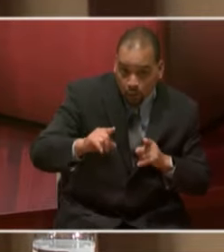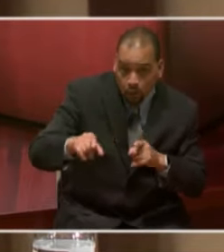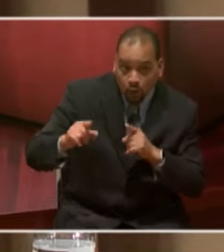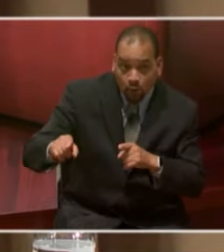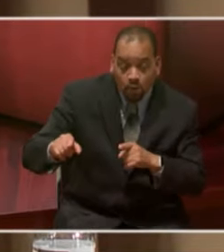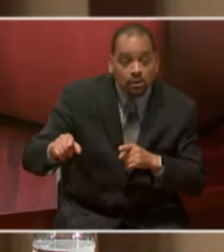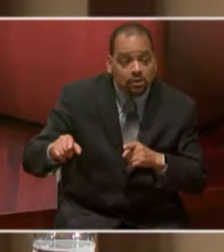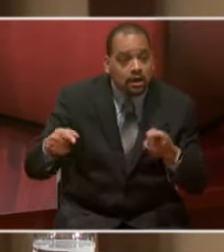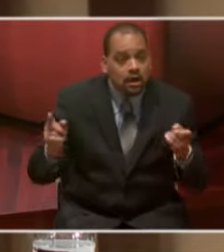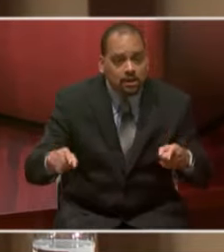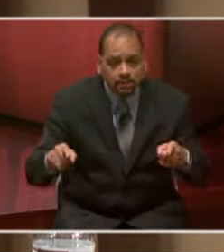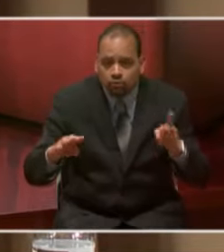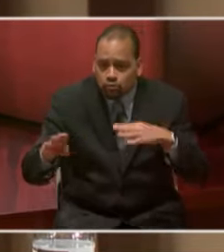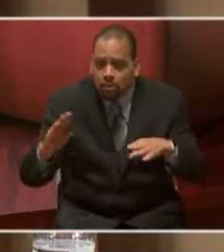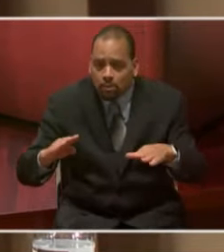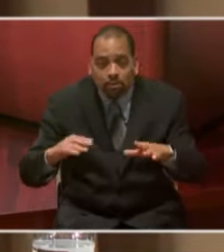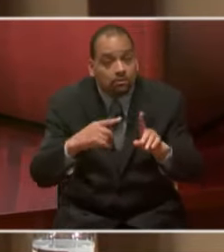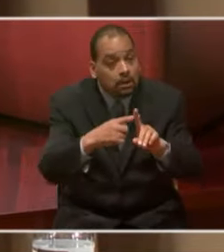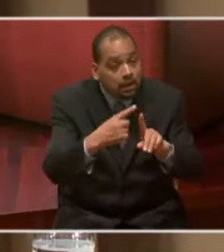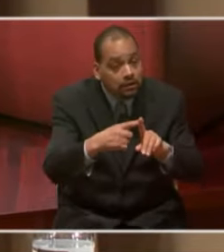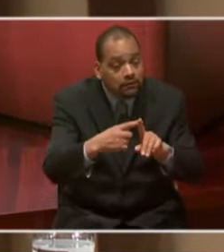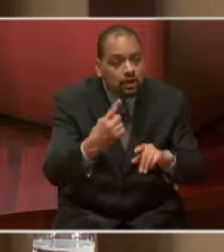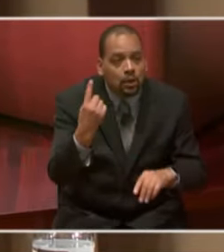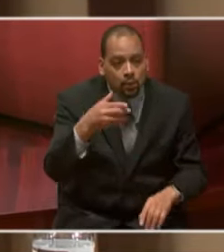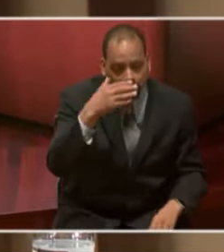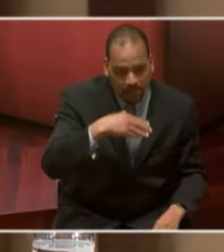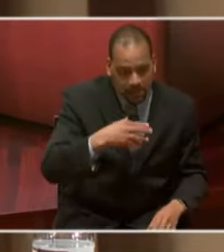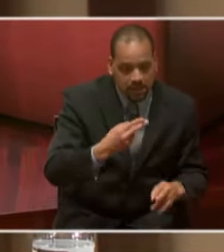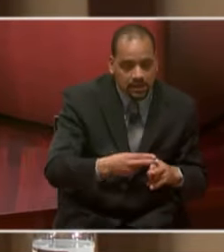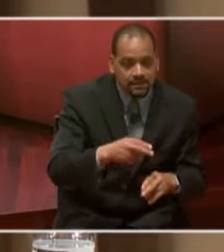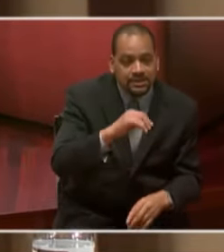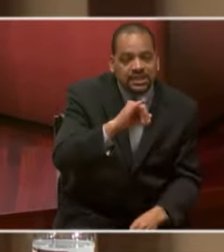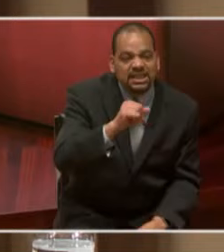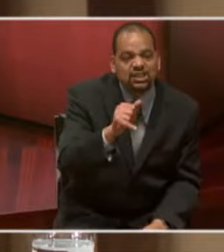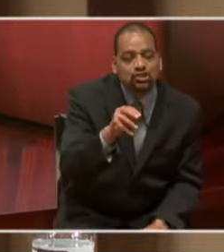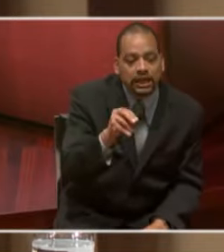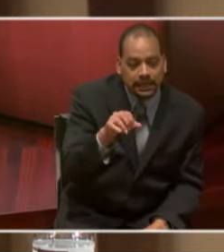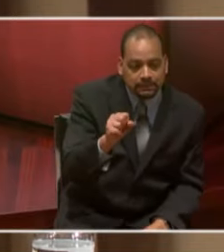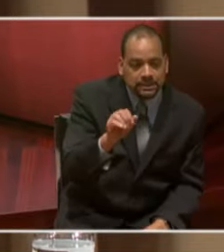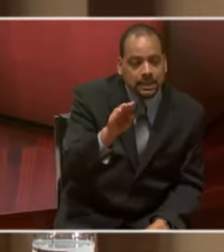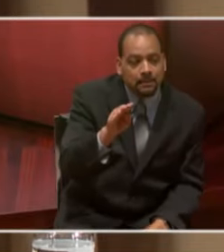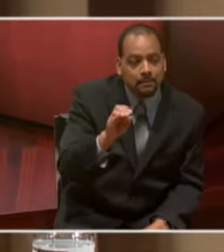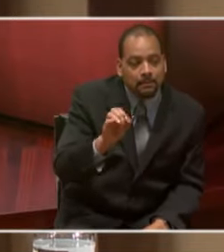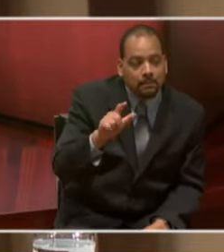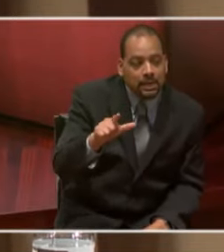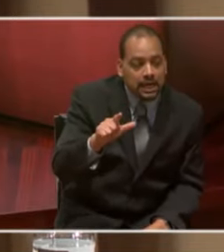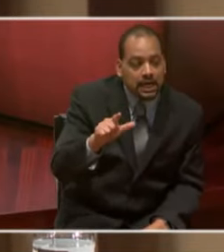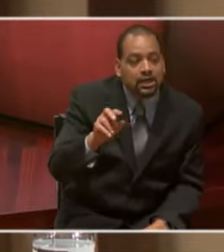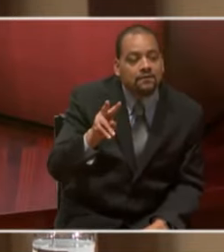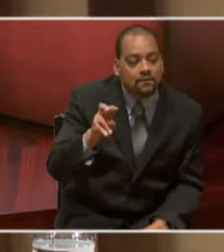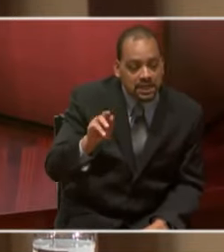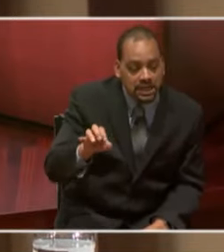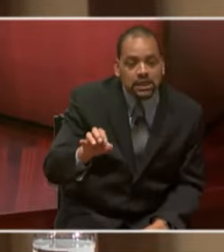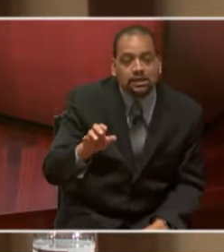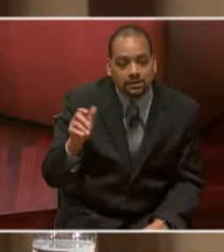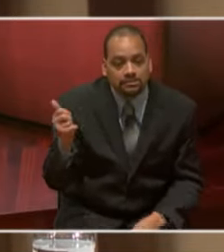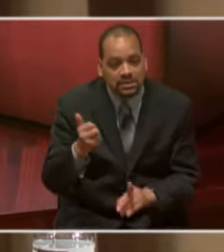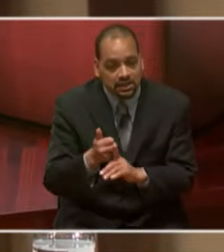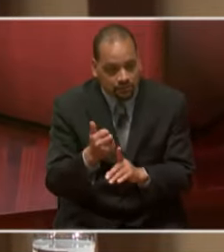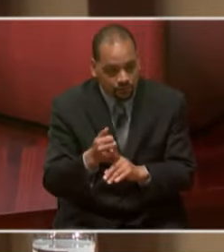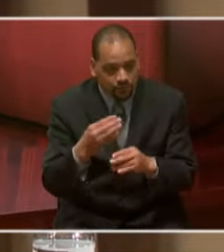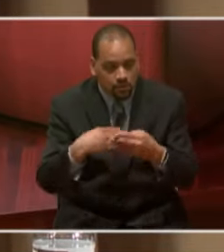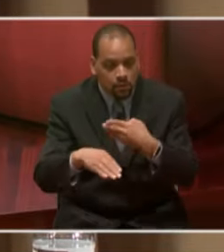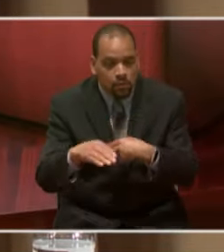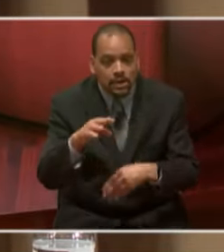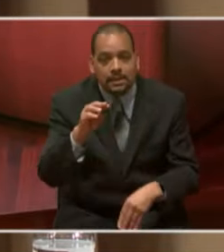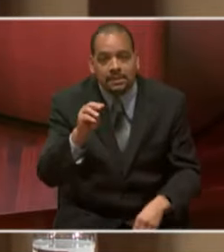first found out, I was be honored enough to be with you here tonight. This is just about the first question that